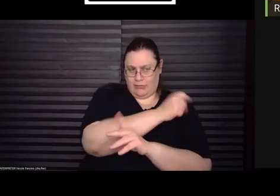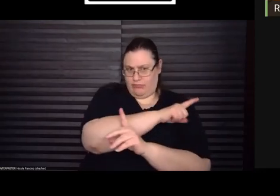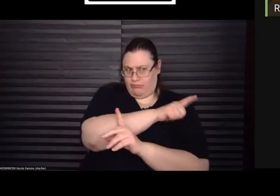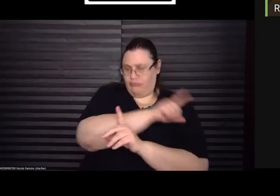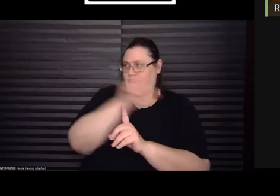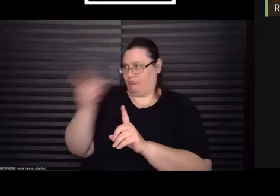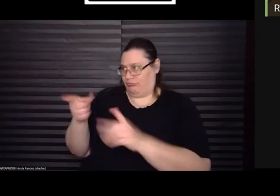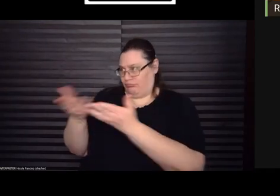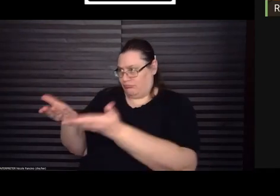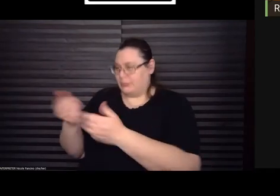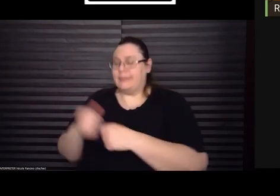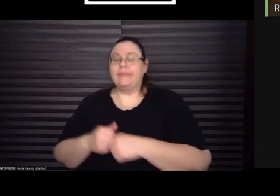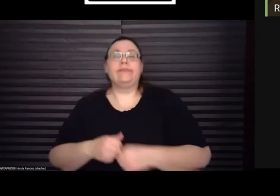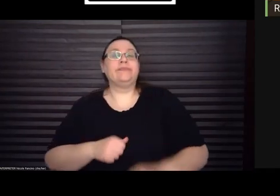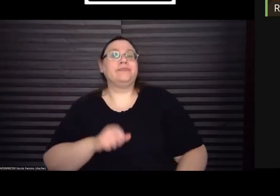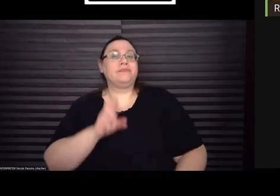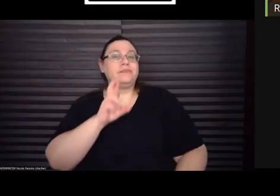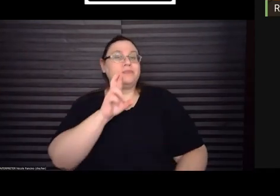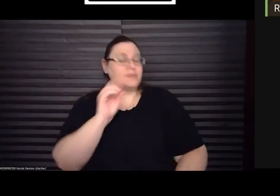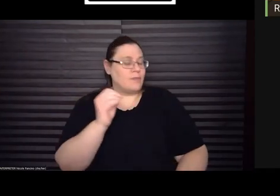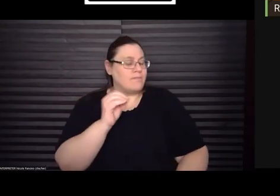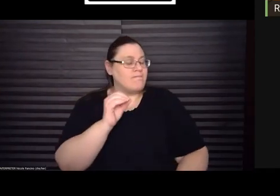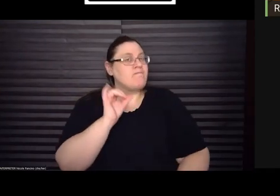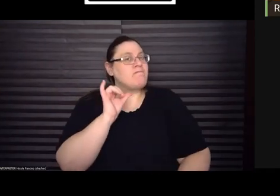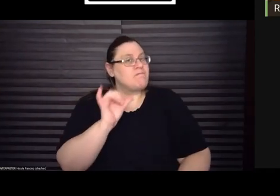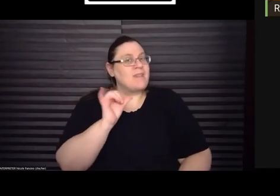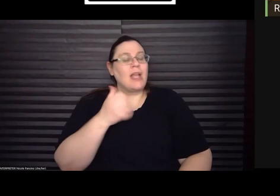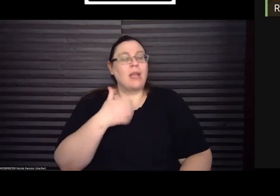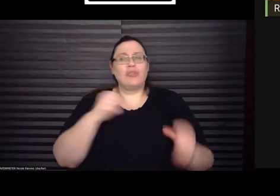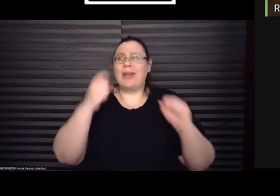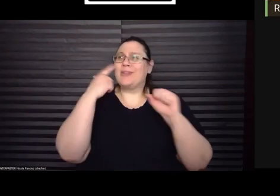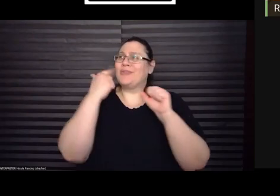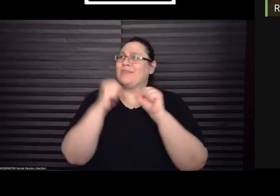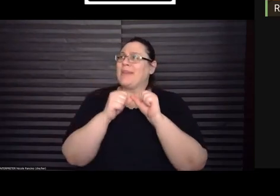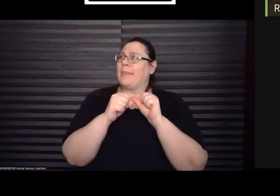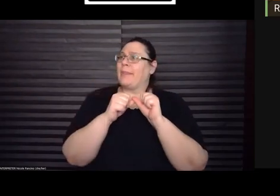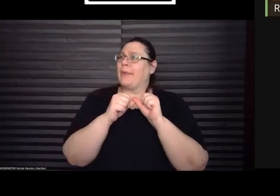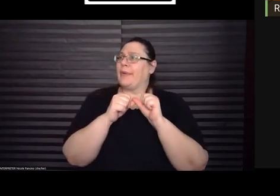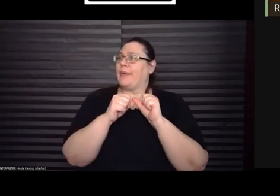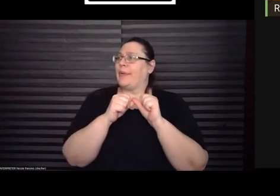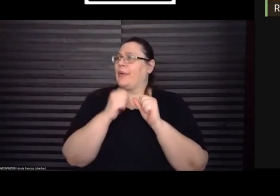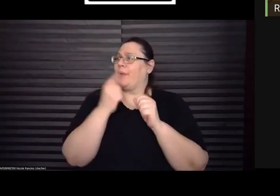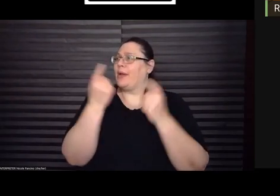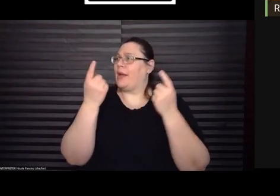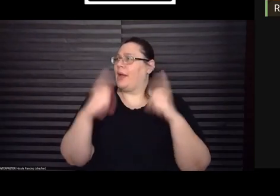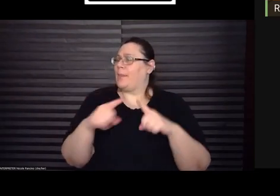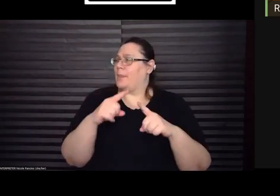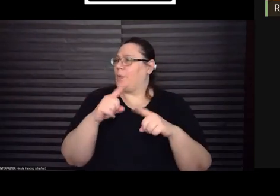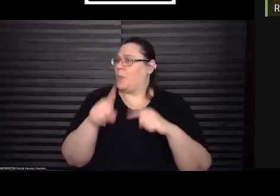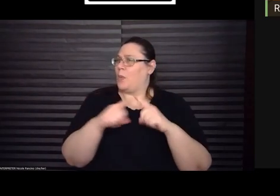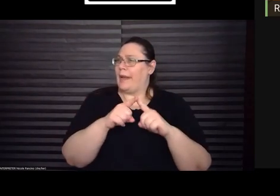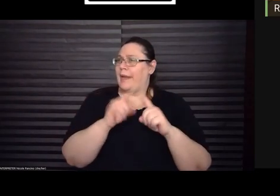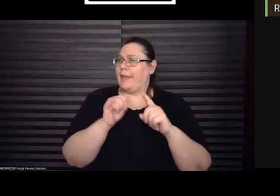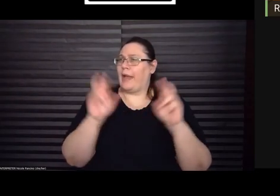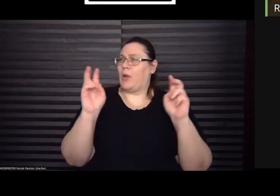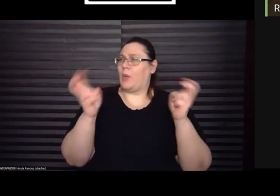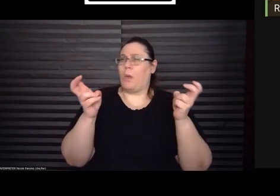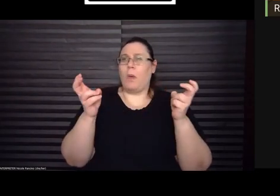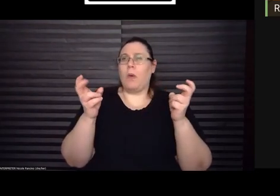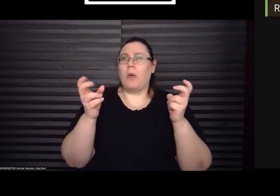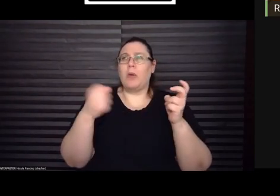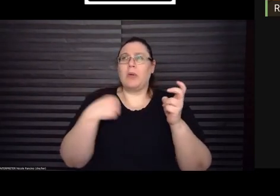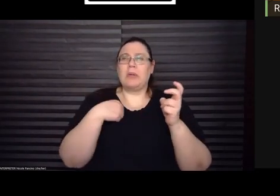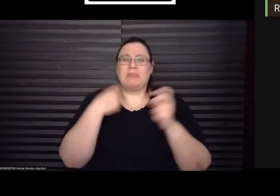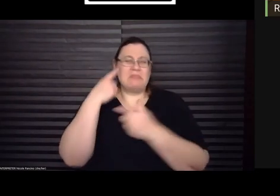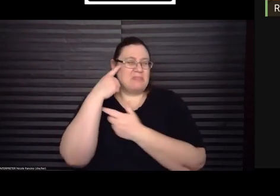share. Well, you know, I'm trying to remember now the context for that. It was